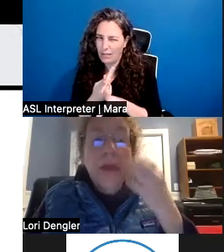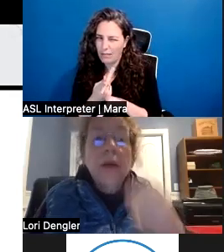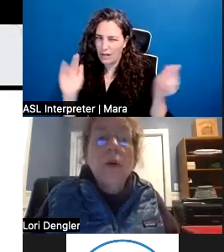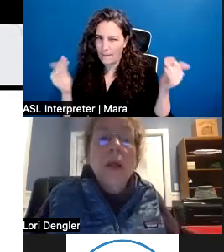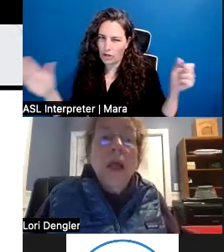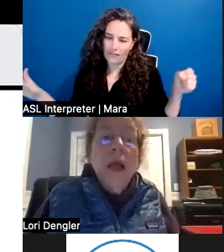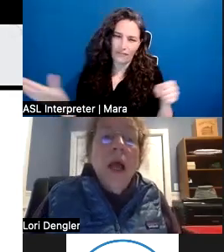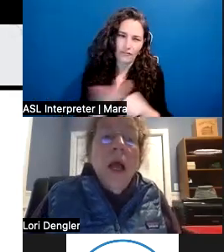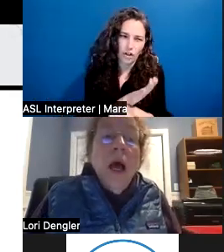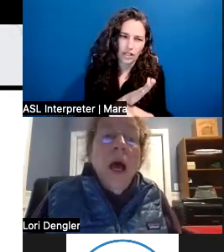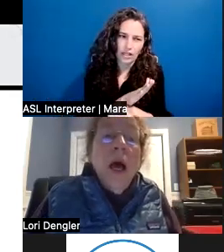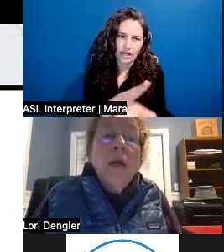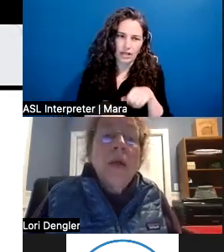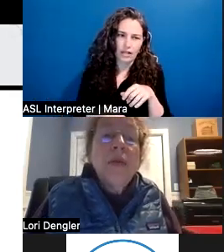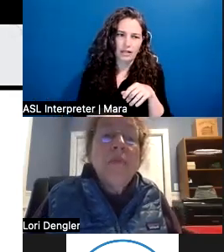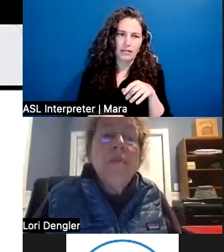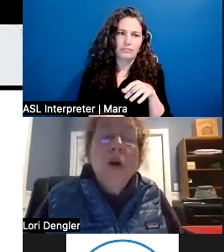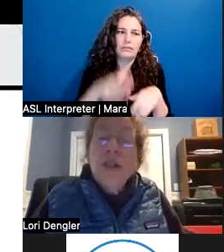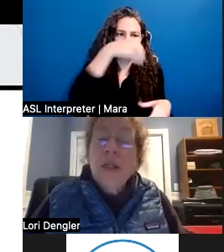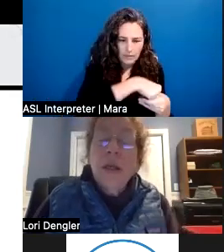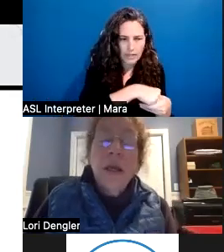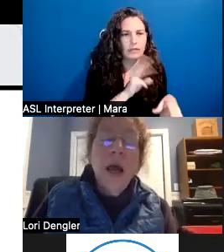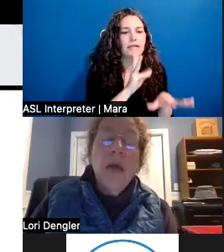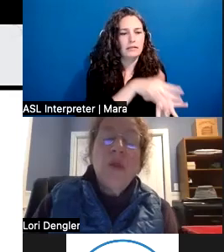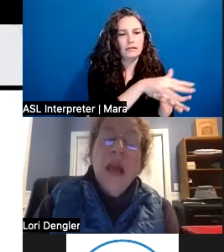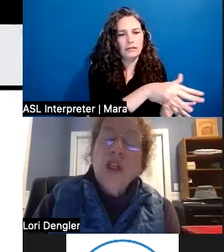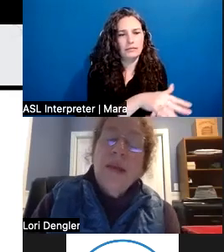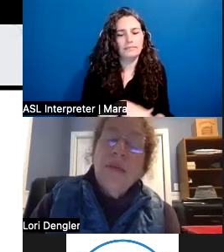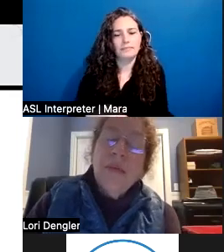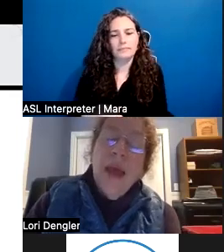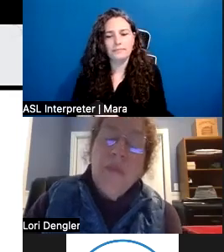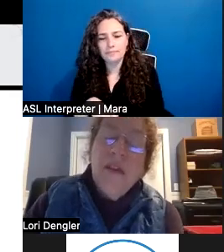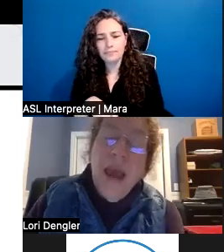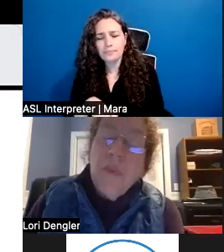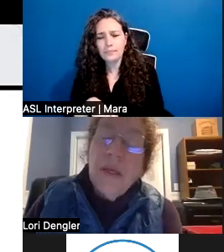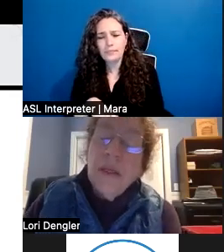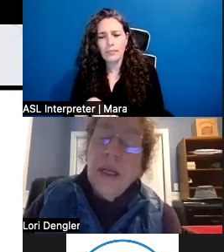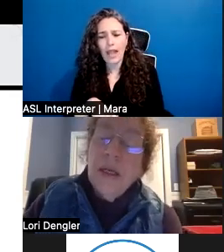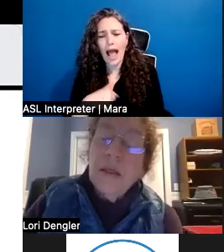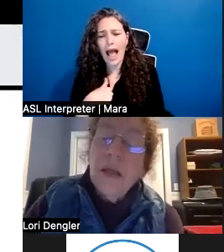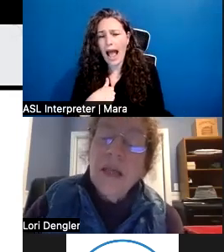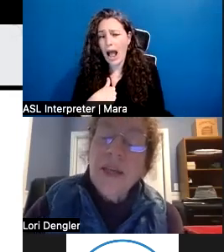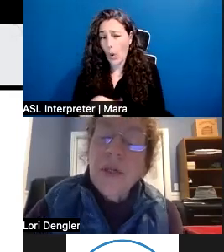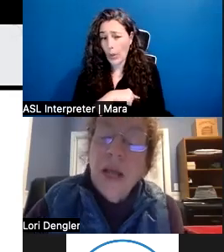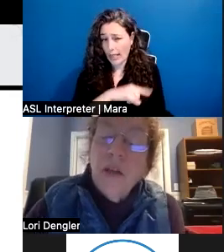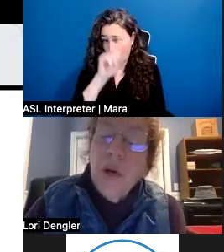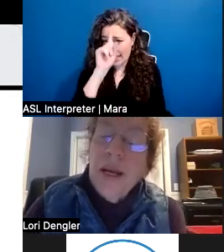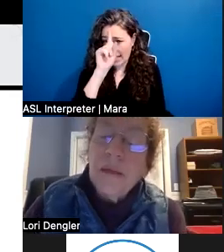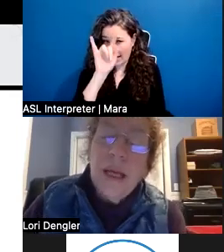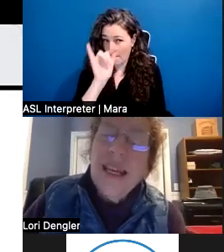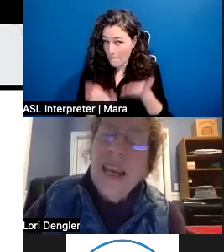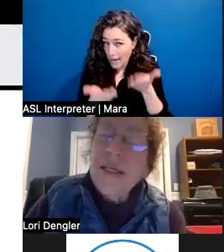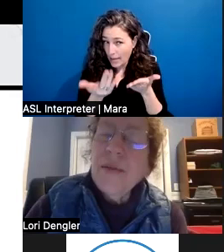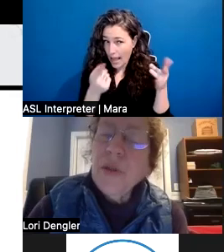there we go. The most, and we actually think that may have happened in Southern